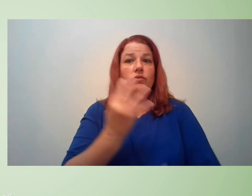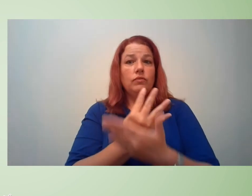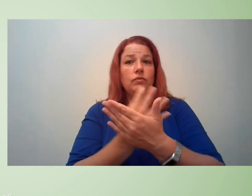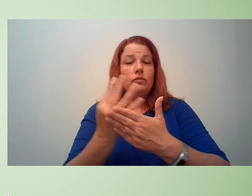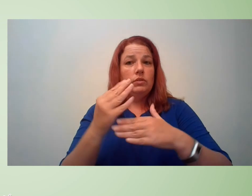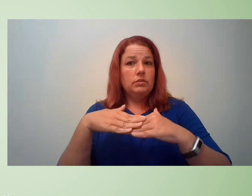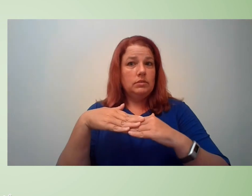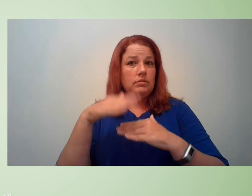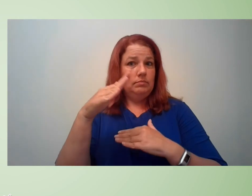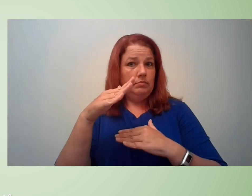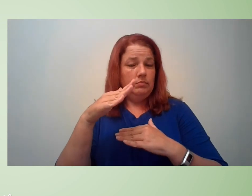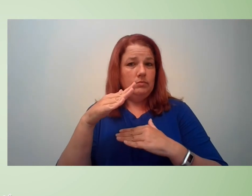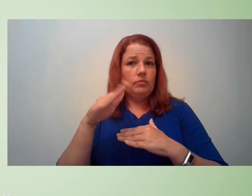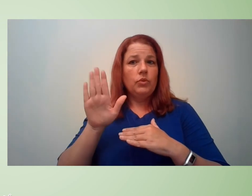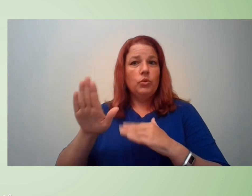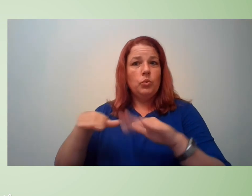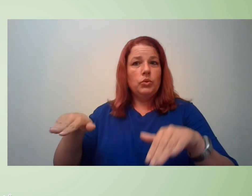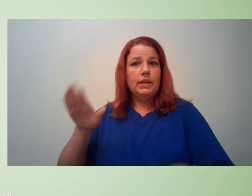letter.